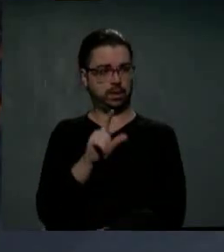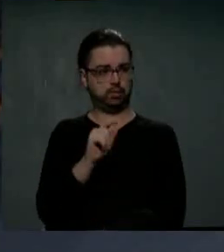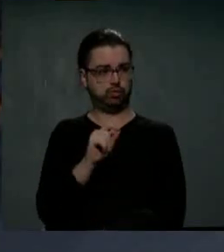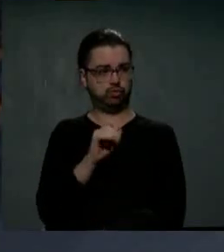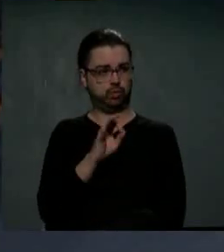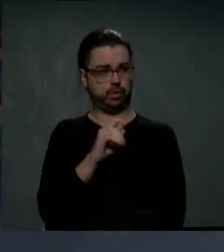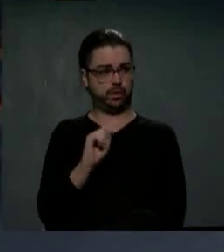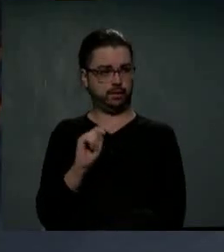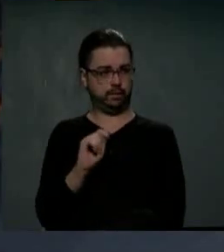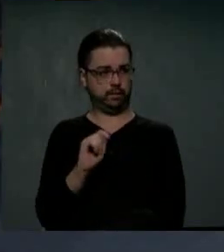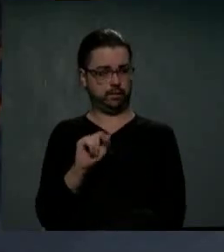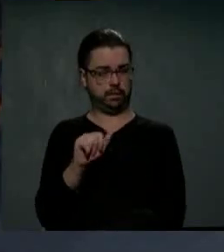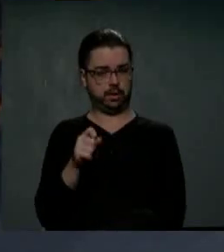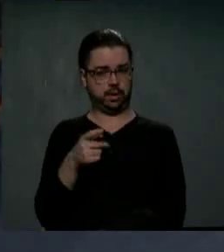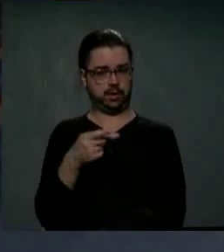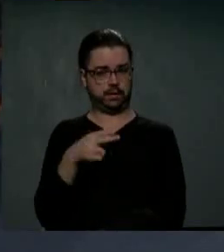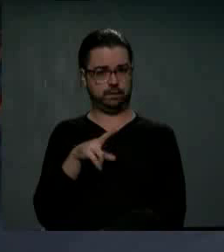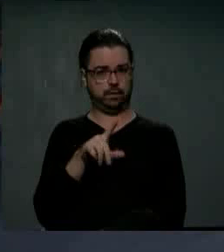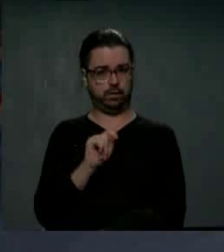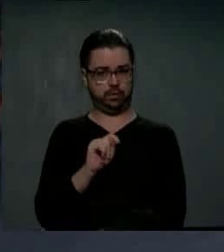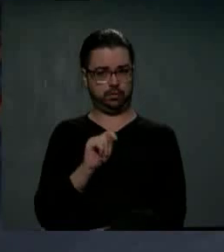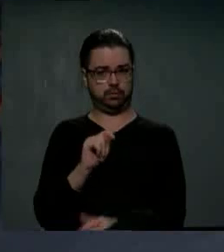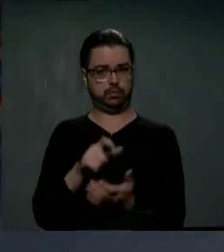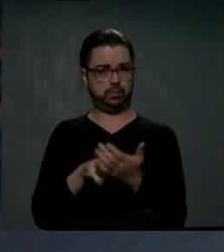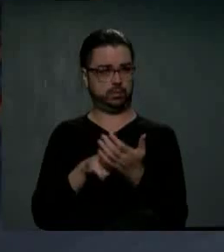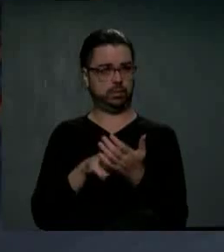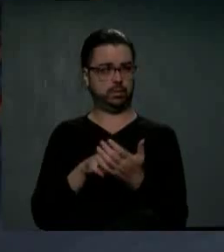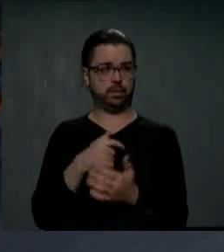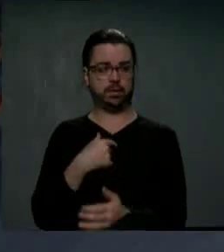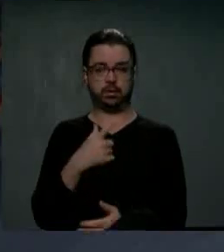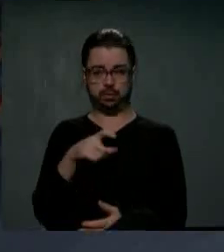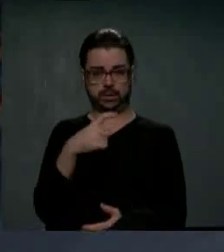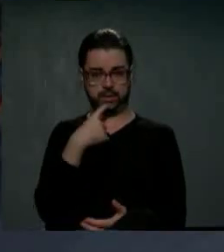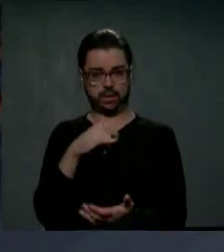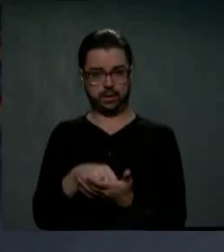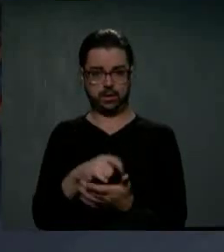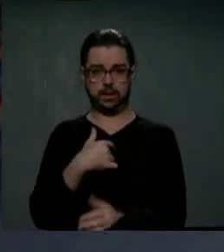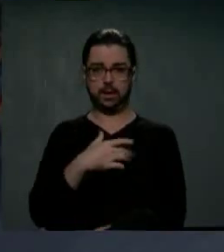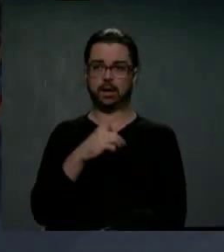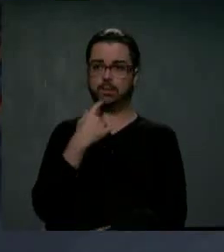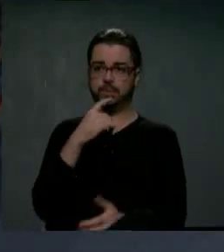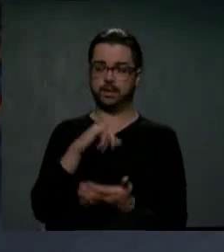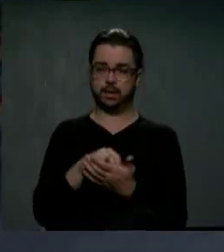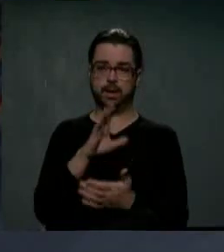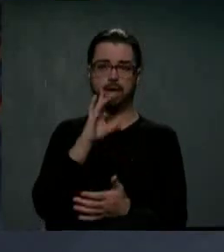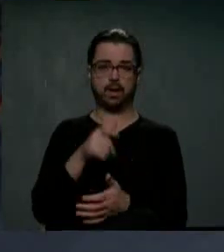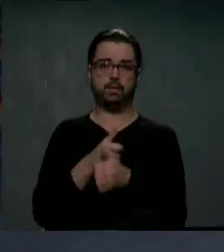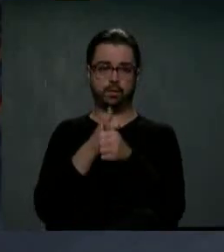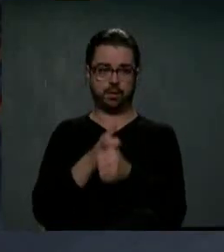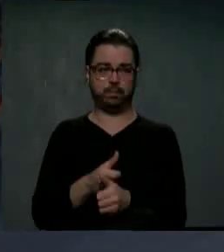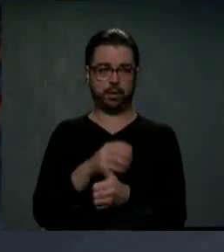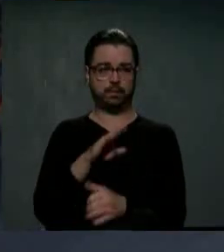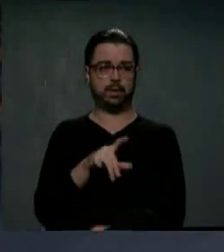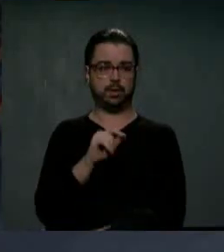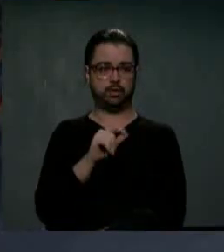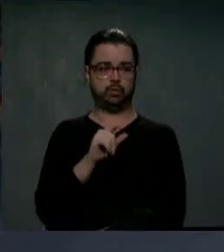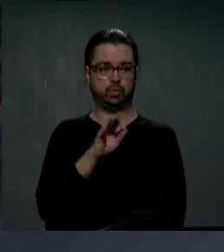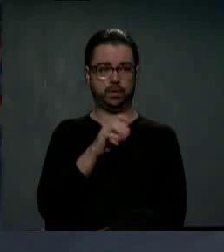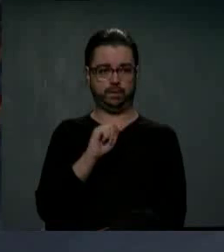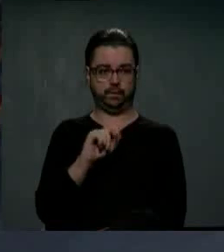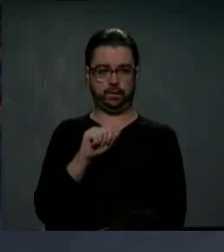20-foot yes, asphalt requirement, you need to say that. I'm saying that I will abide by a 20-foot asphalt